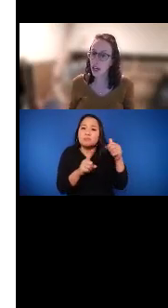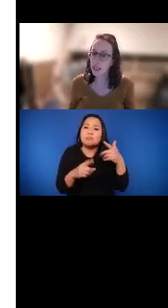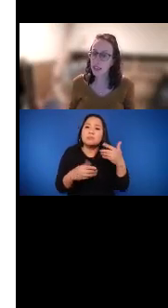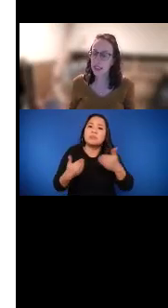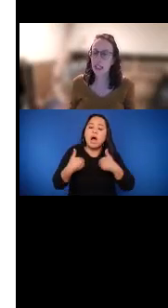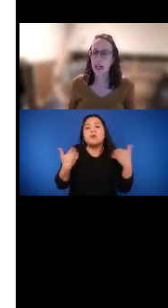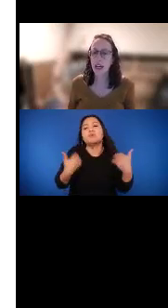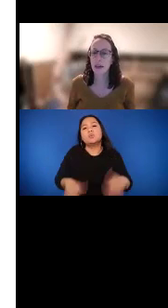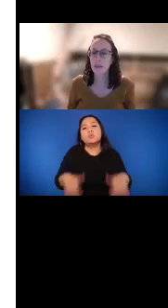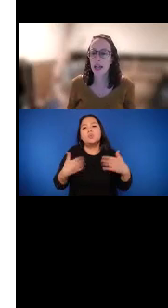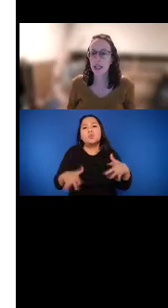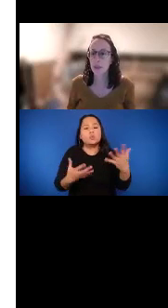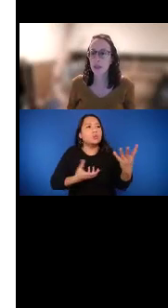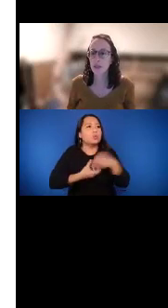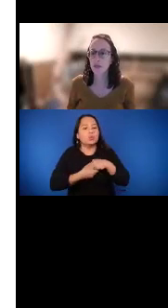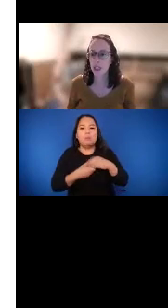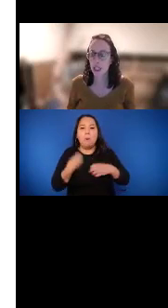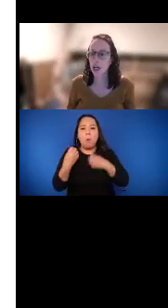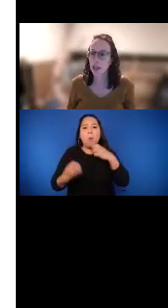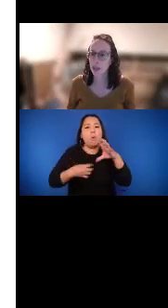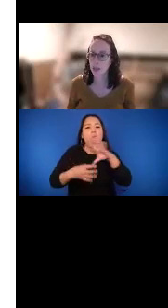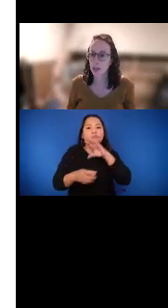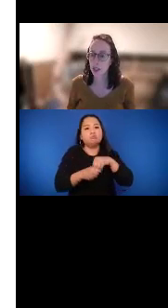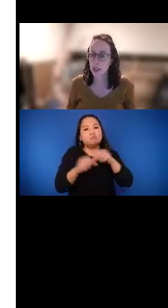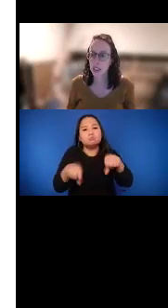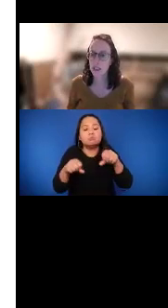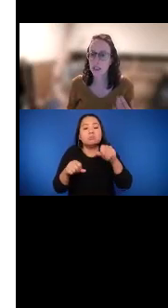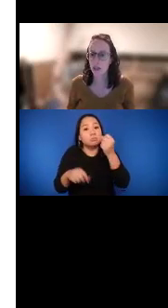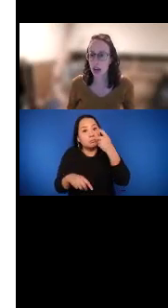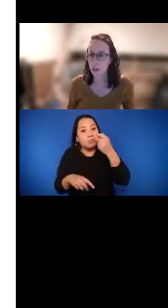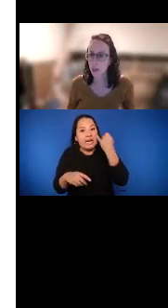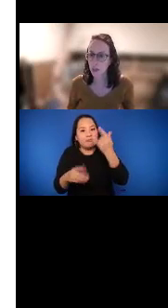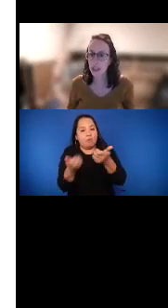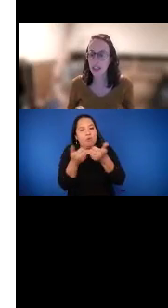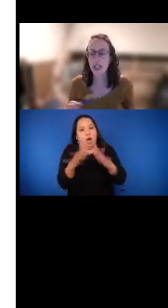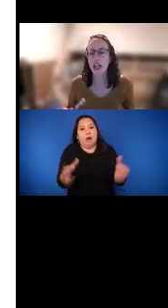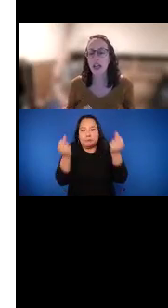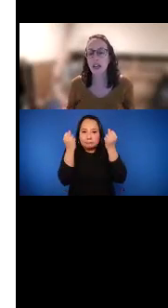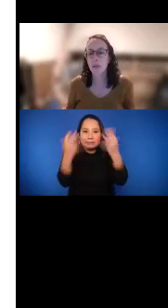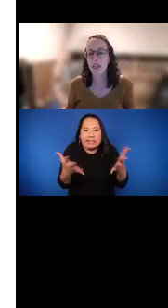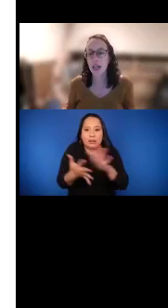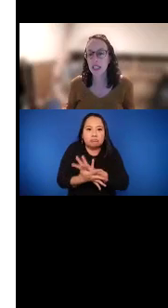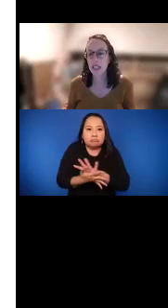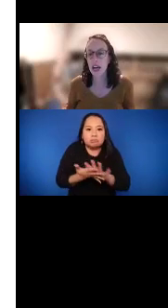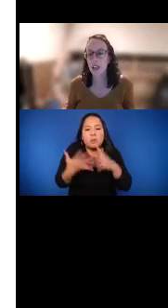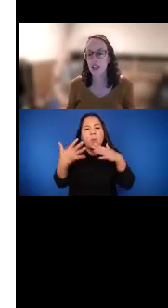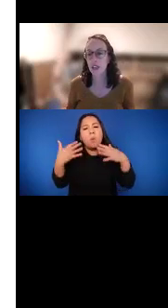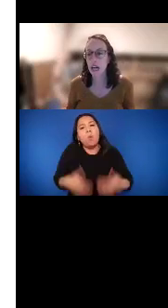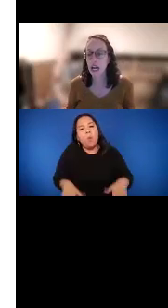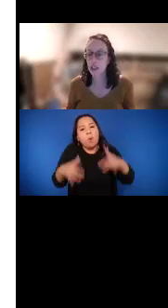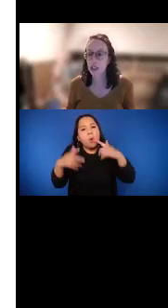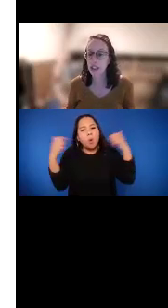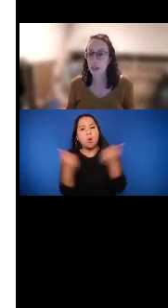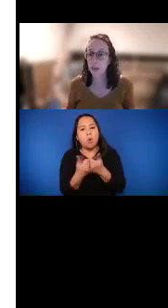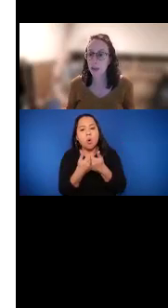lost a lot. That can be really hard emotionally to grapple with. And because of that, there